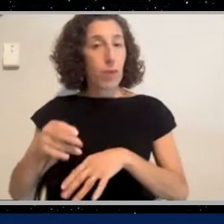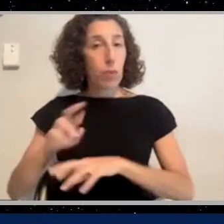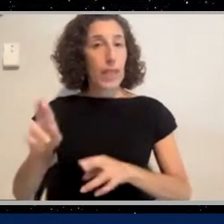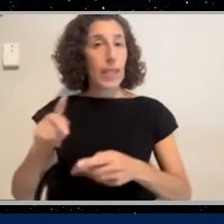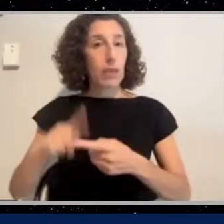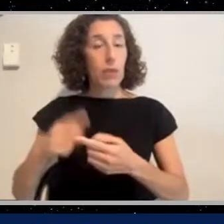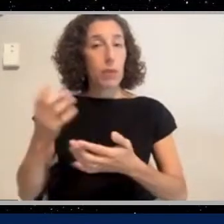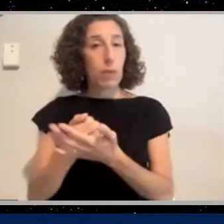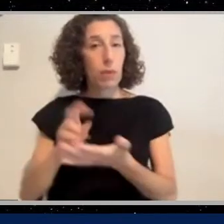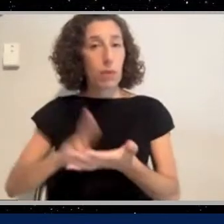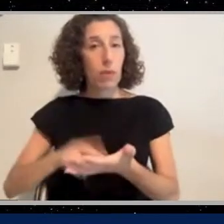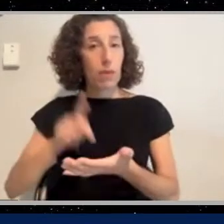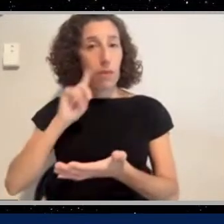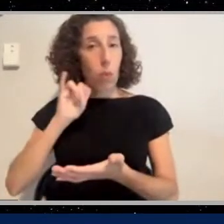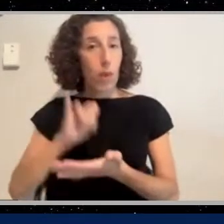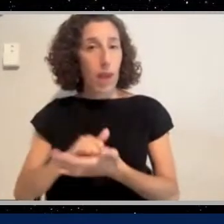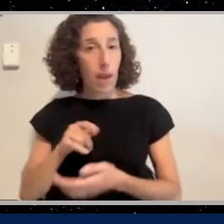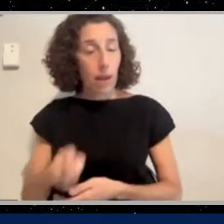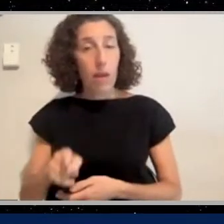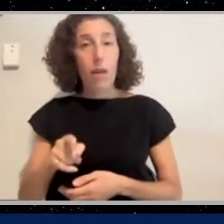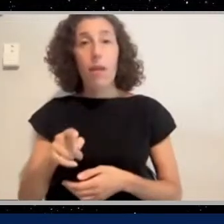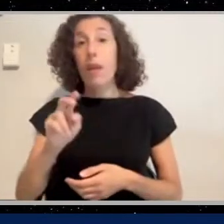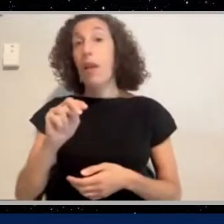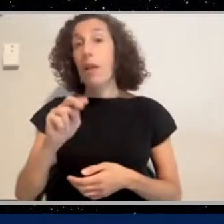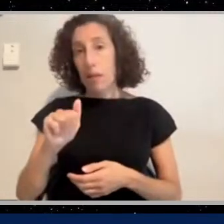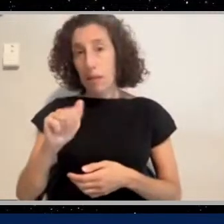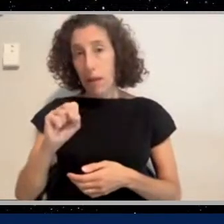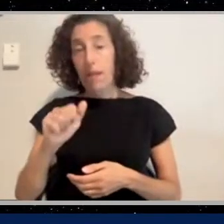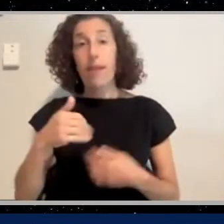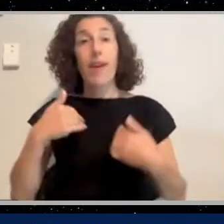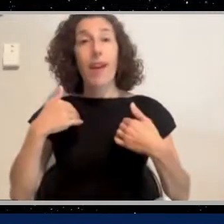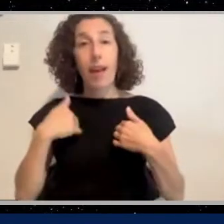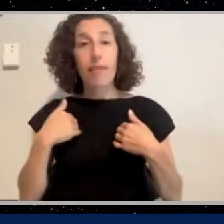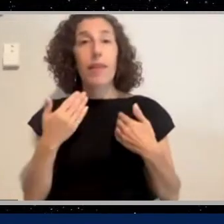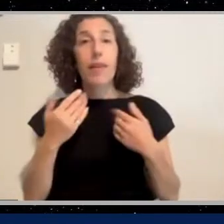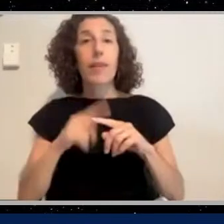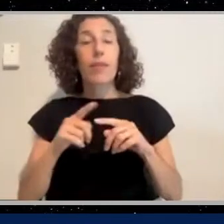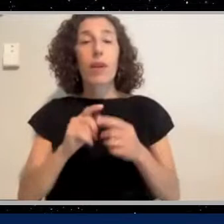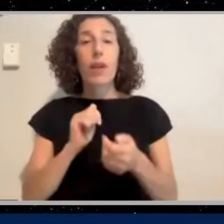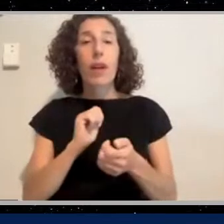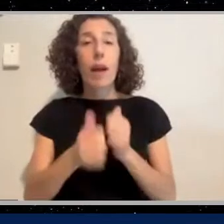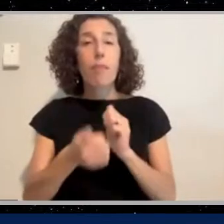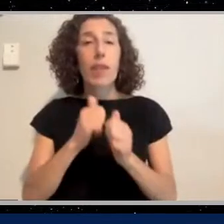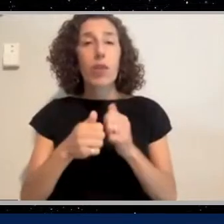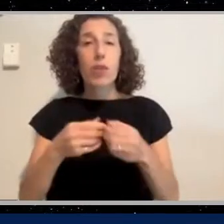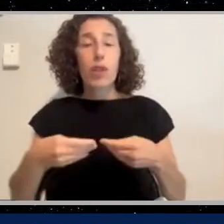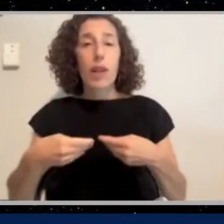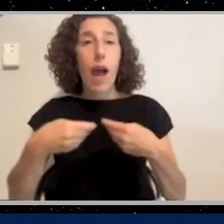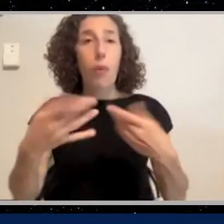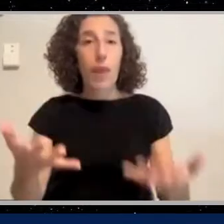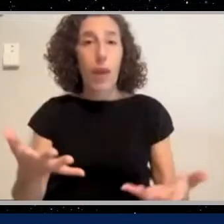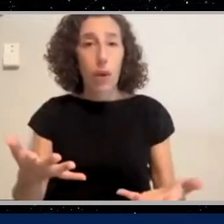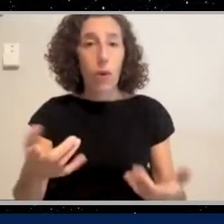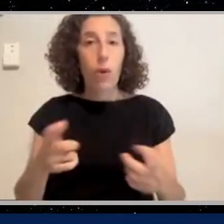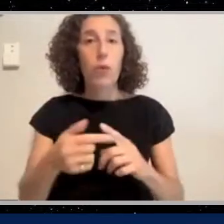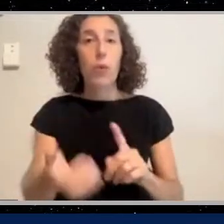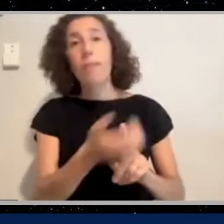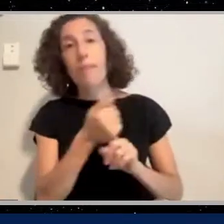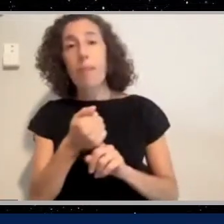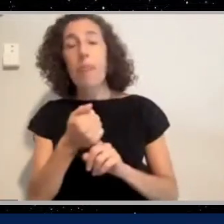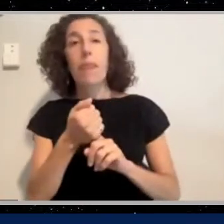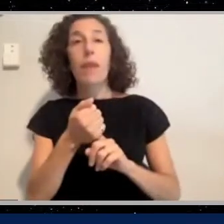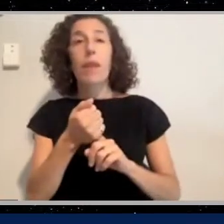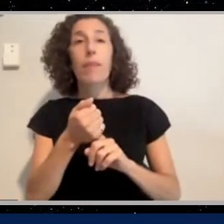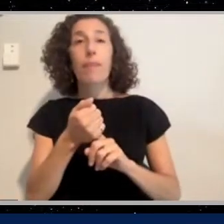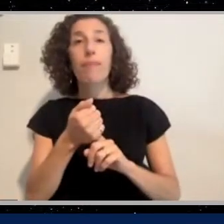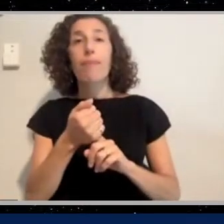crowdsourcing or even prizes. So that's the first thing, is to let people know from a lot of different